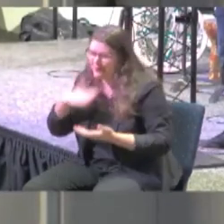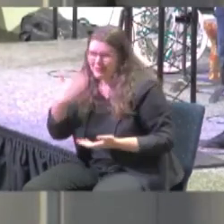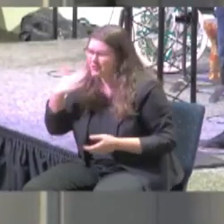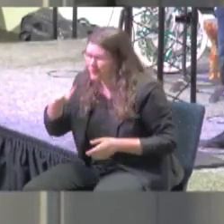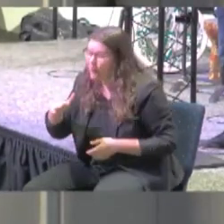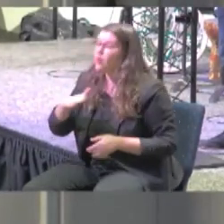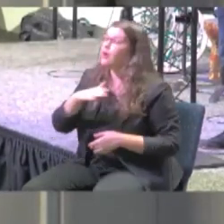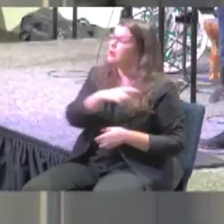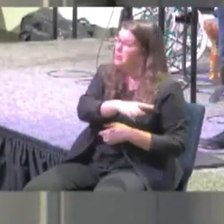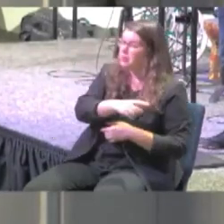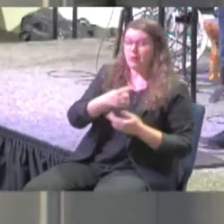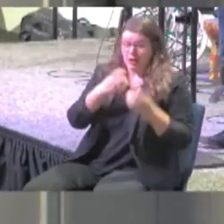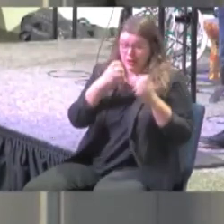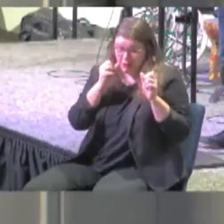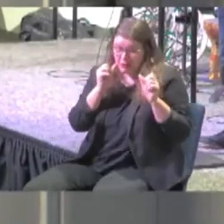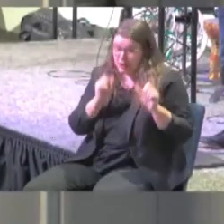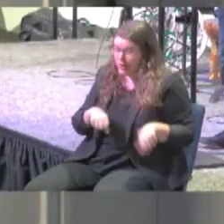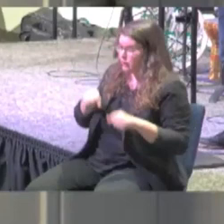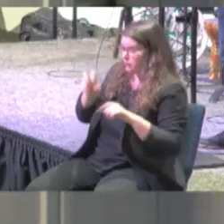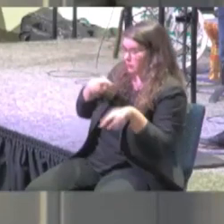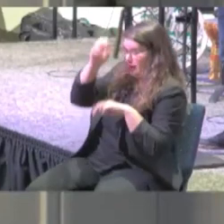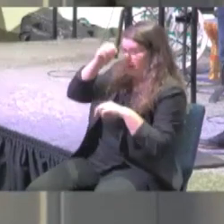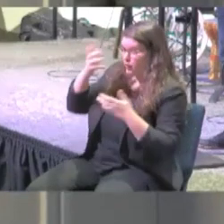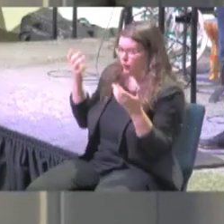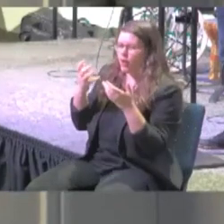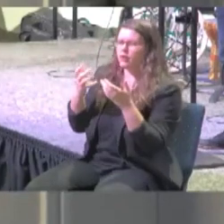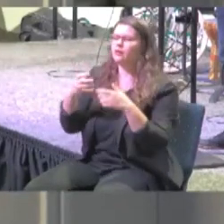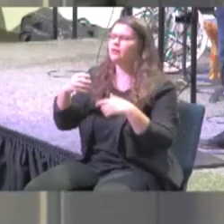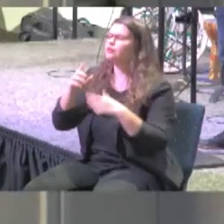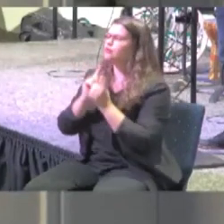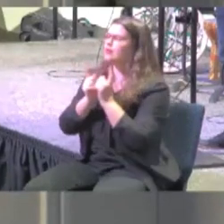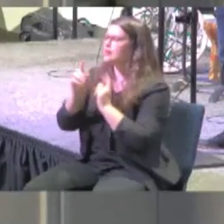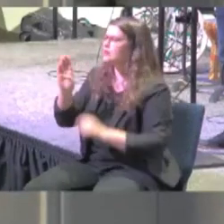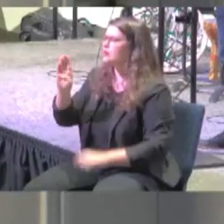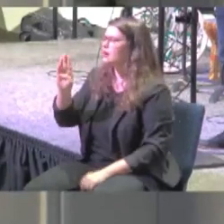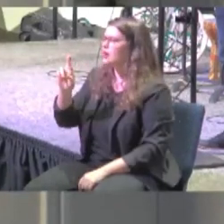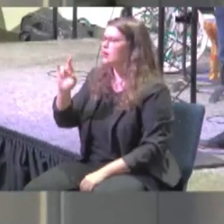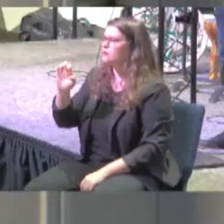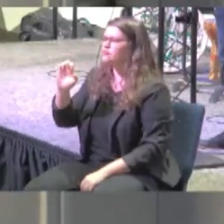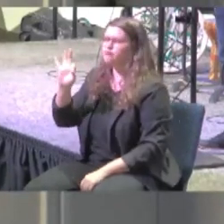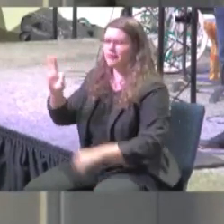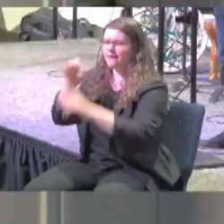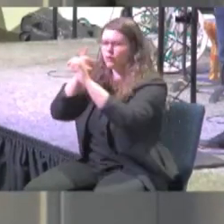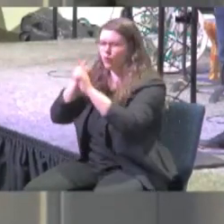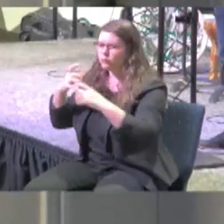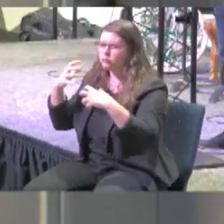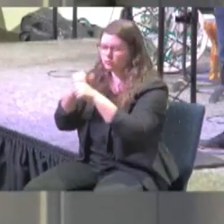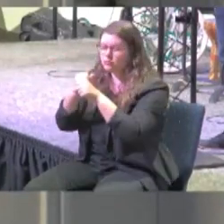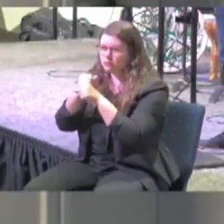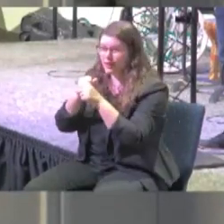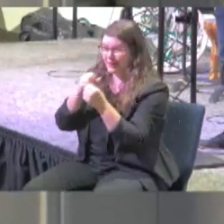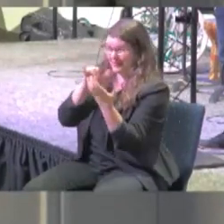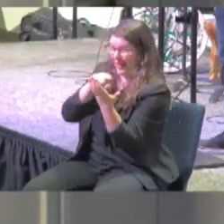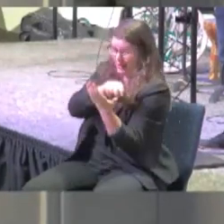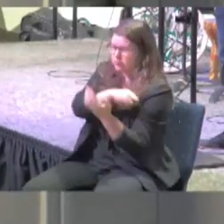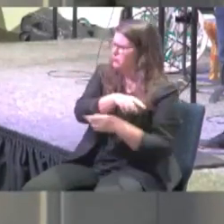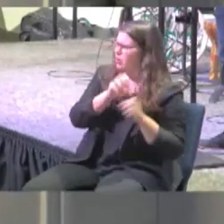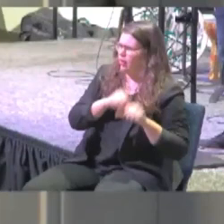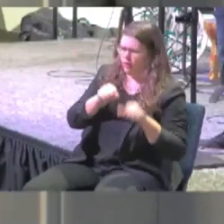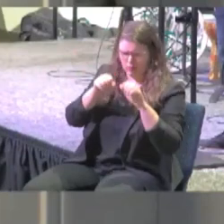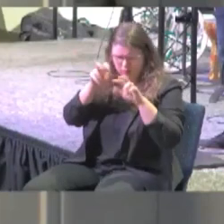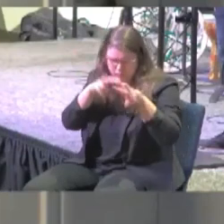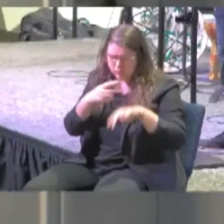of the translation brief. Orthography, key terms, and source text often seem to attract attention, but they